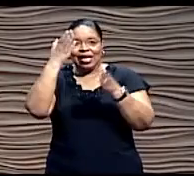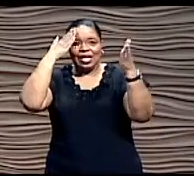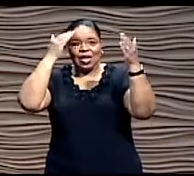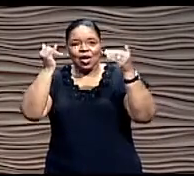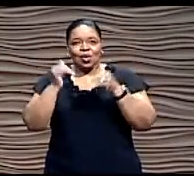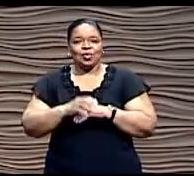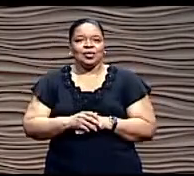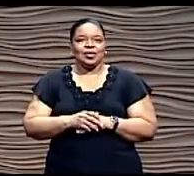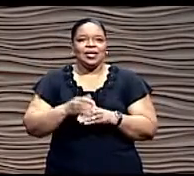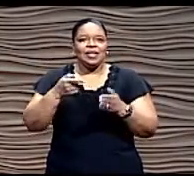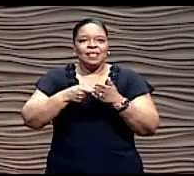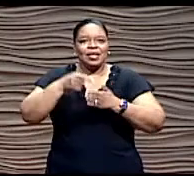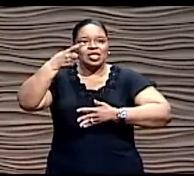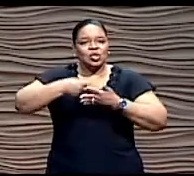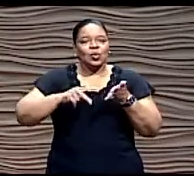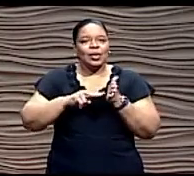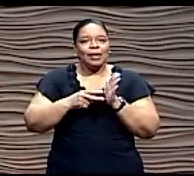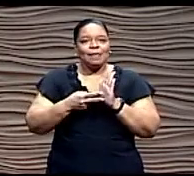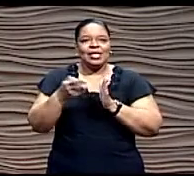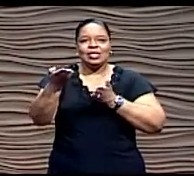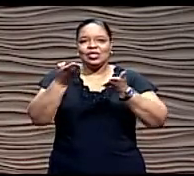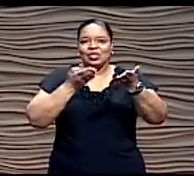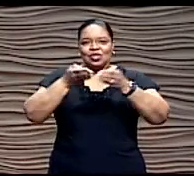If this is what it means to serve God,